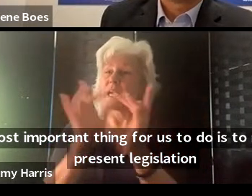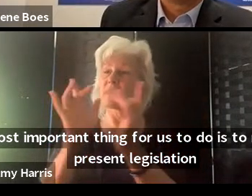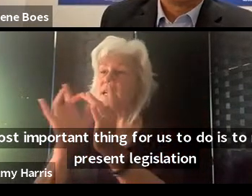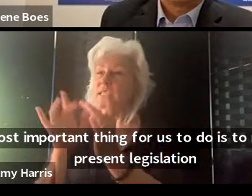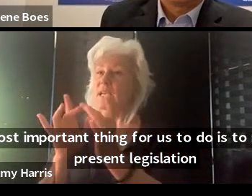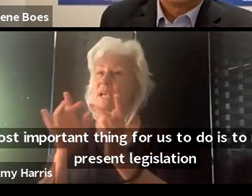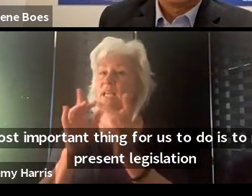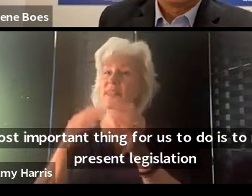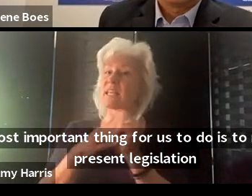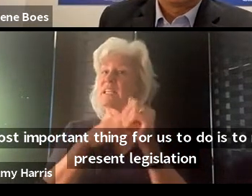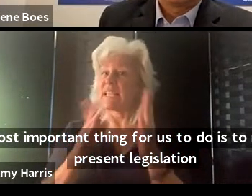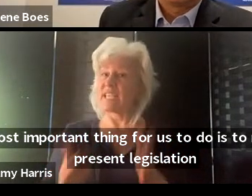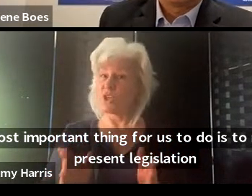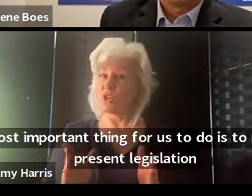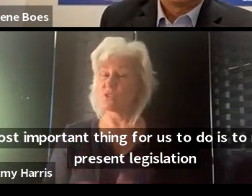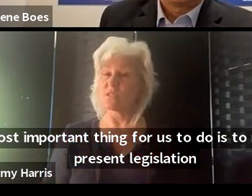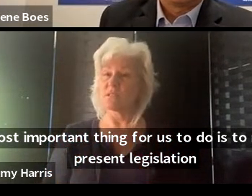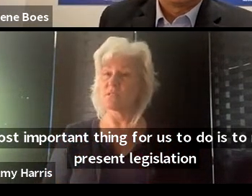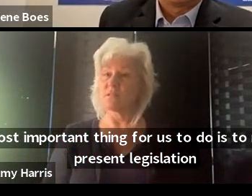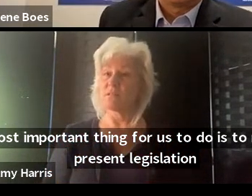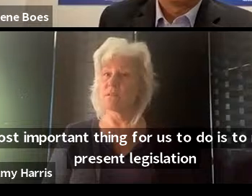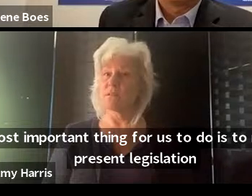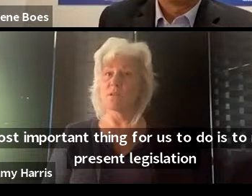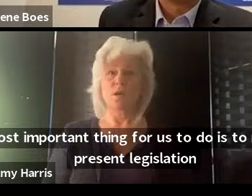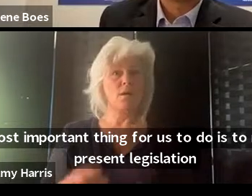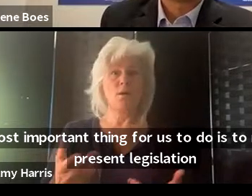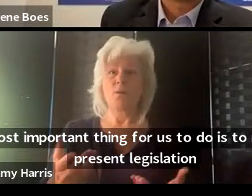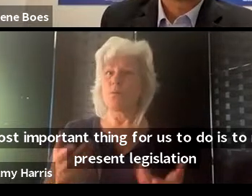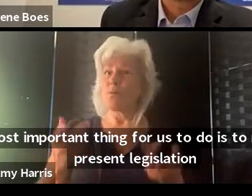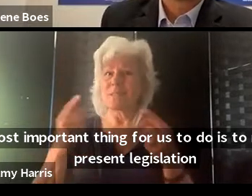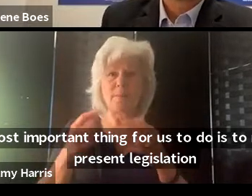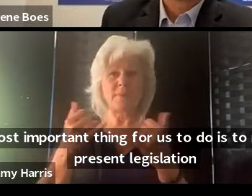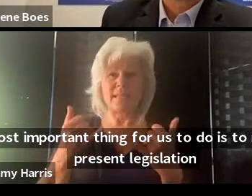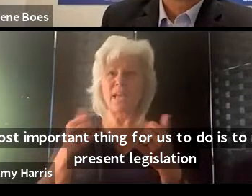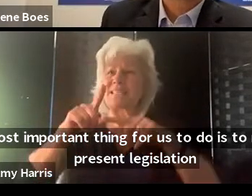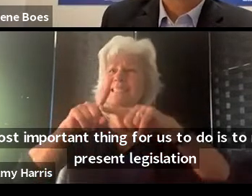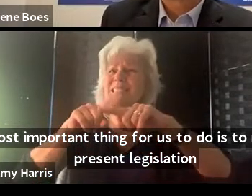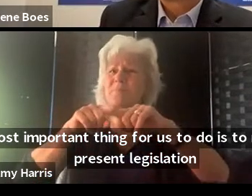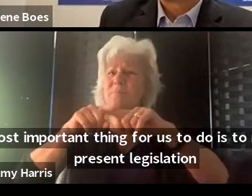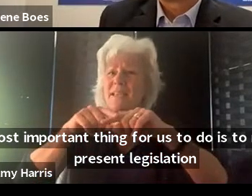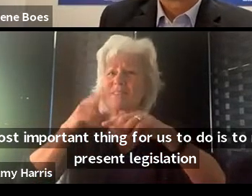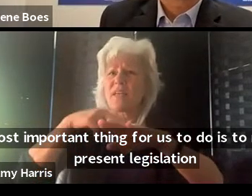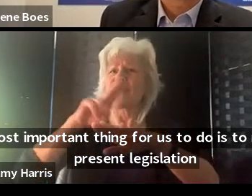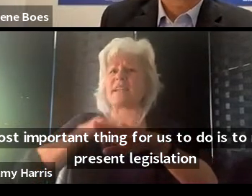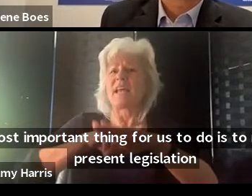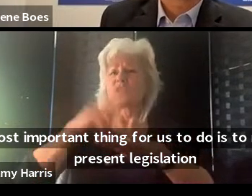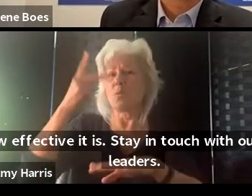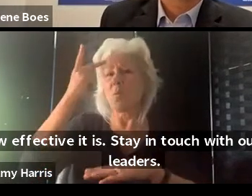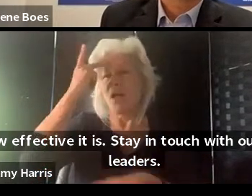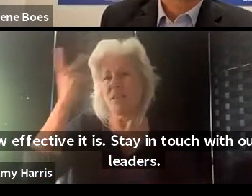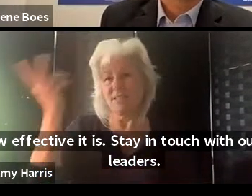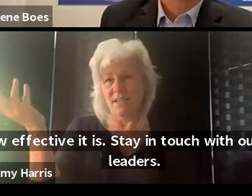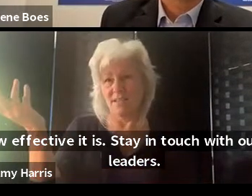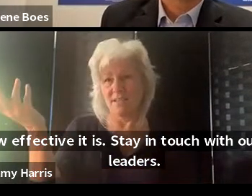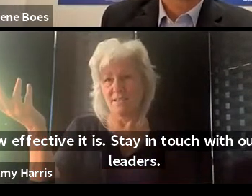of what we're doing now depends on the politic, that the national politic. And